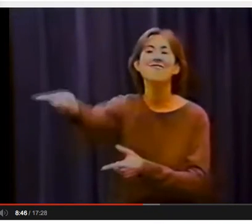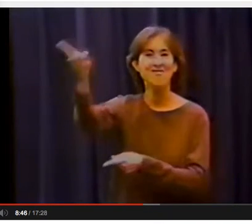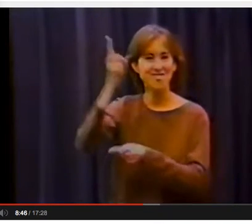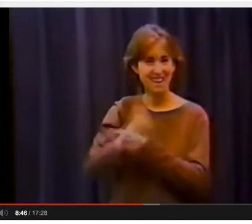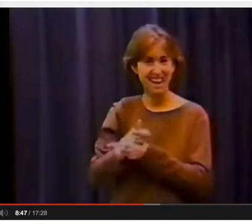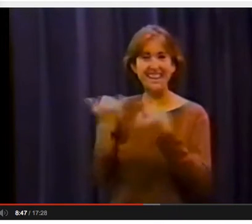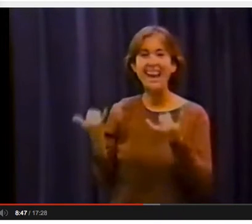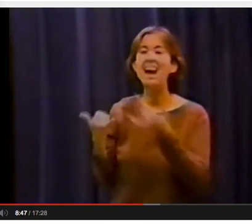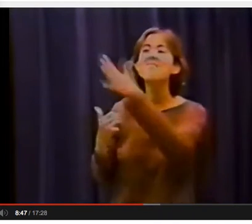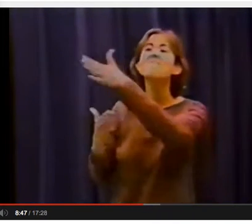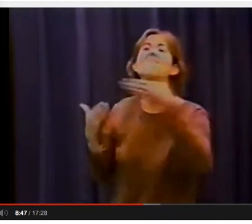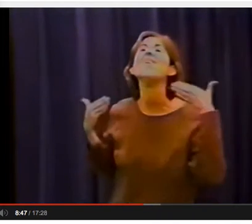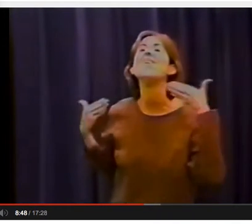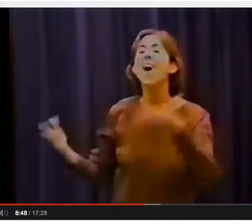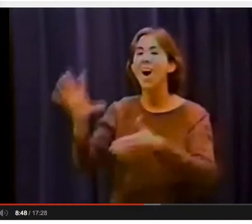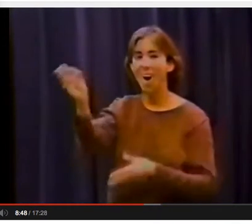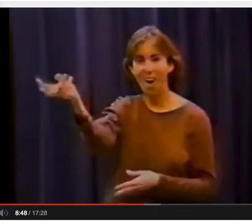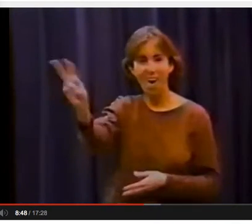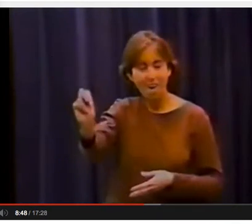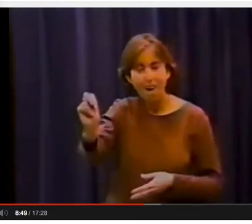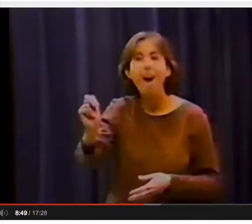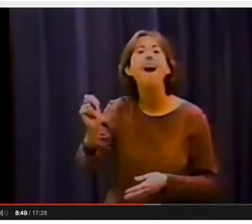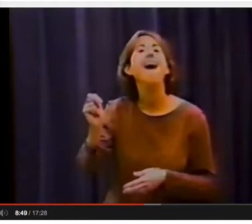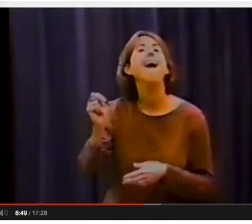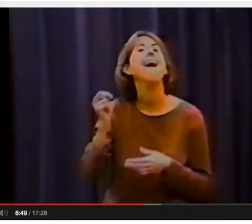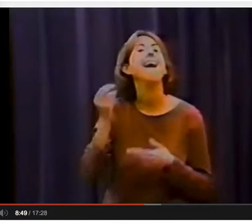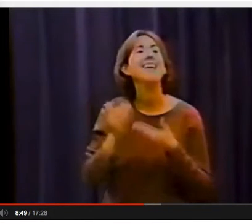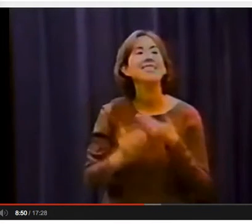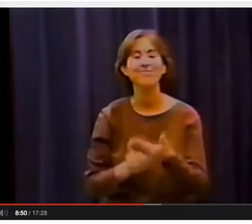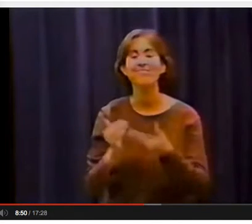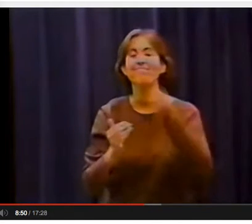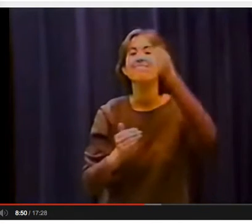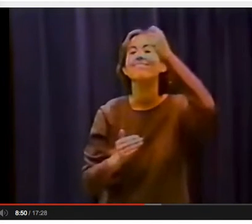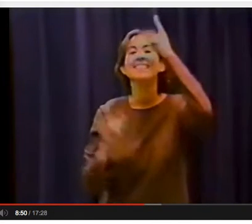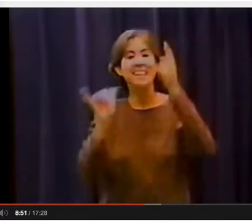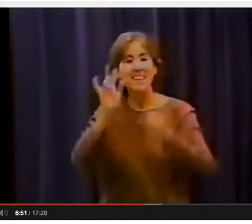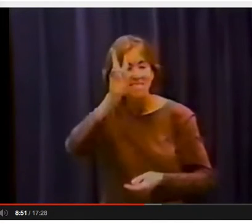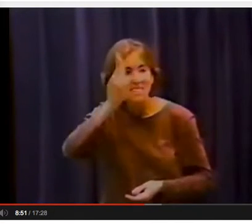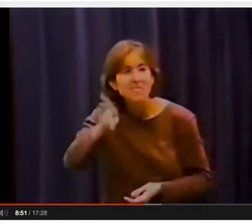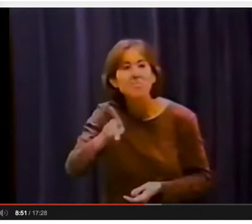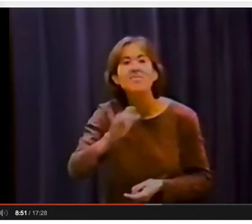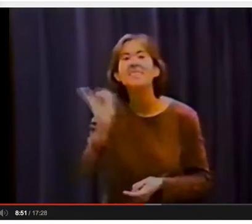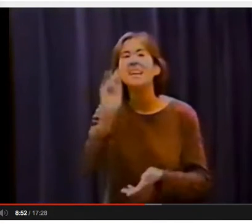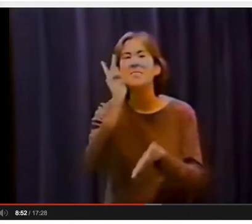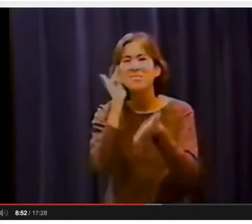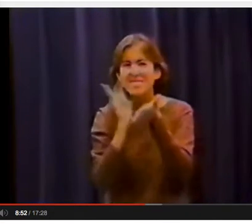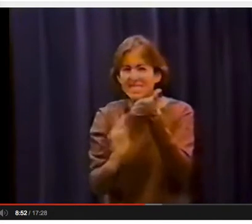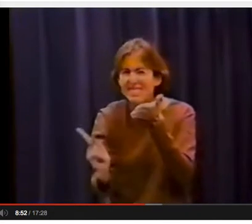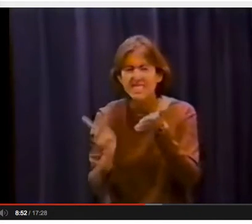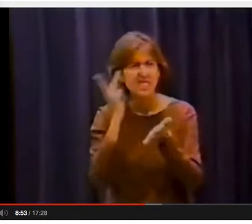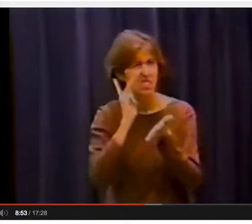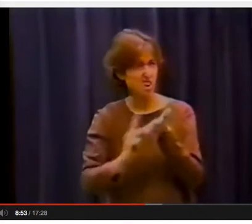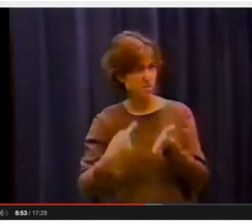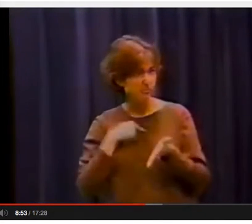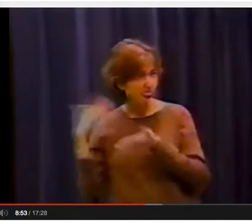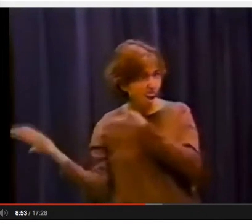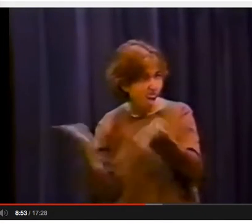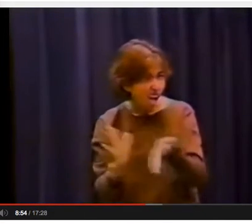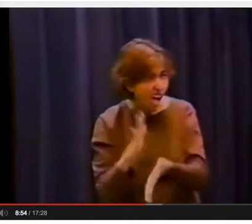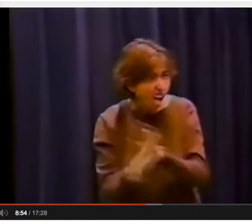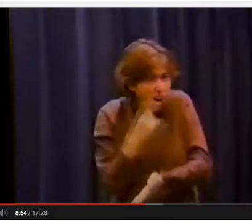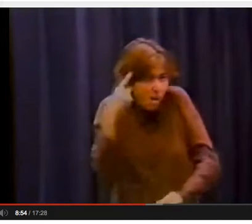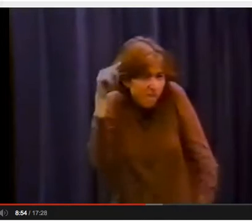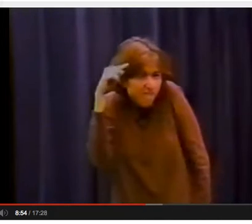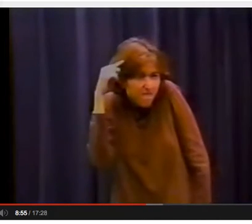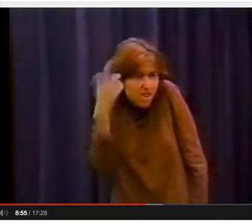We sit down, they tell me their ideas, and I let them know if they're on the right path. They figured all this stuff out for their own, so it's great. The vice president does the same thing. They have